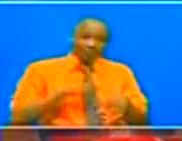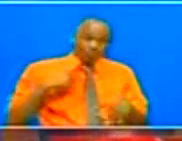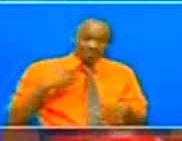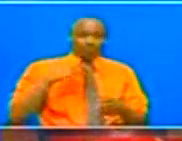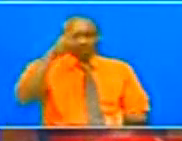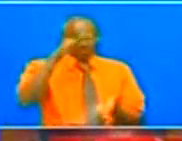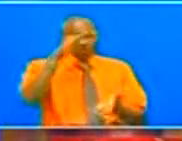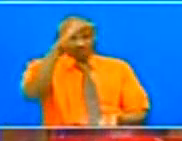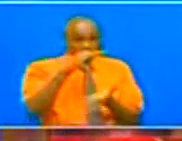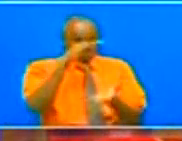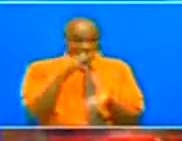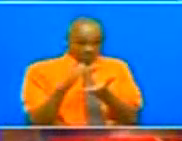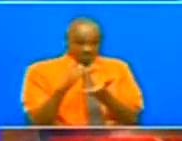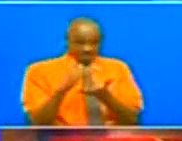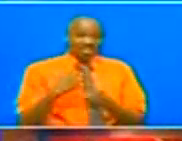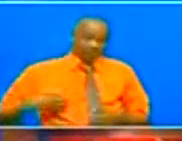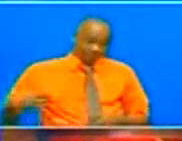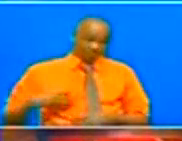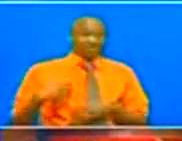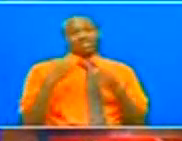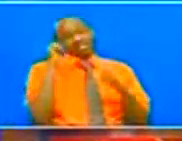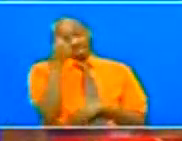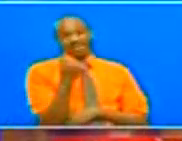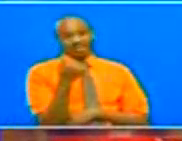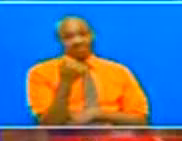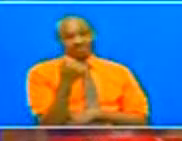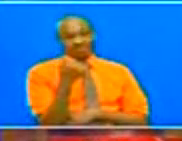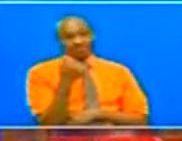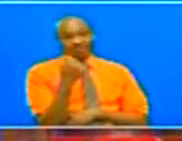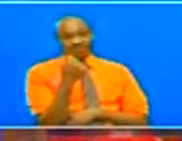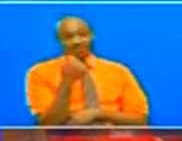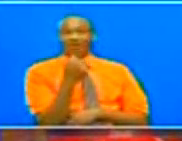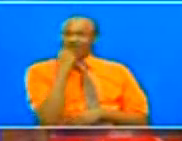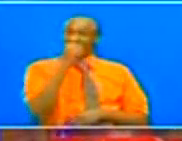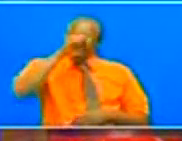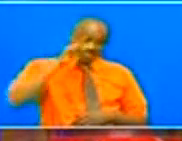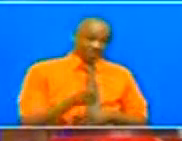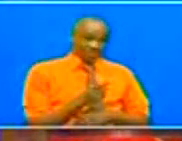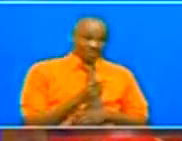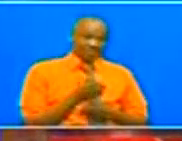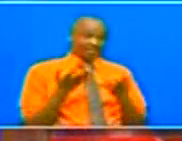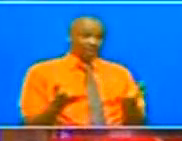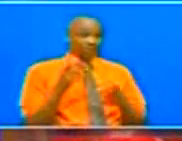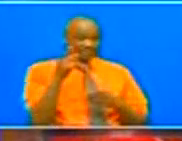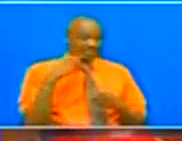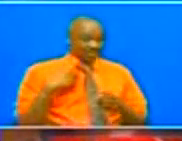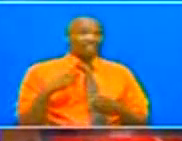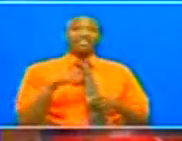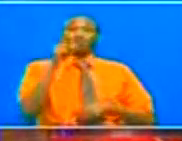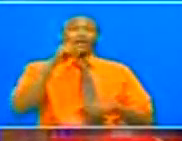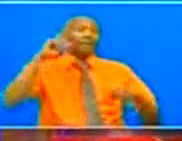down the number of refugee camps in northern Kenya. Far over 500,000, more than the population of Garissa